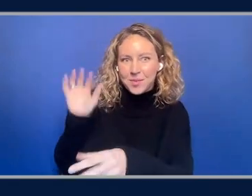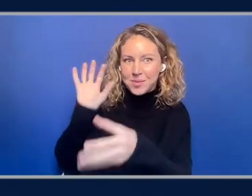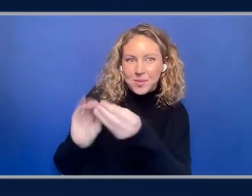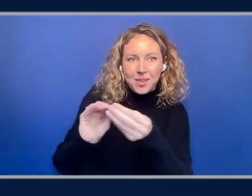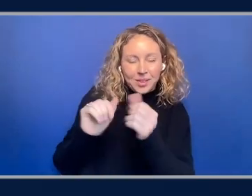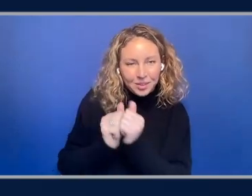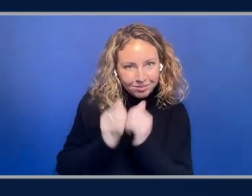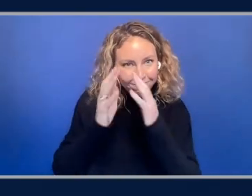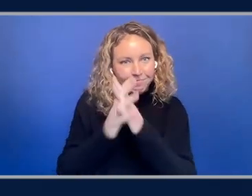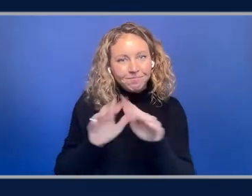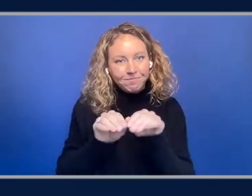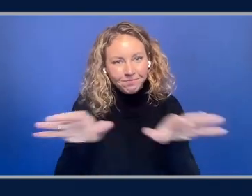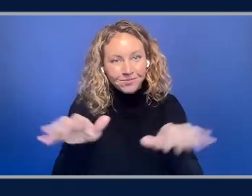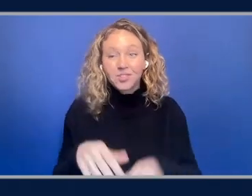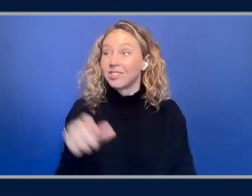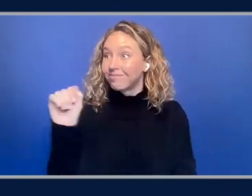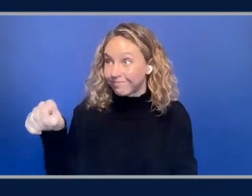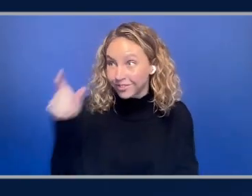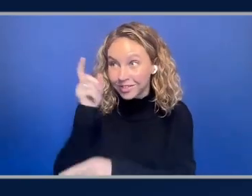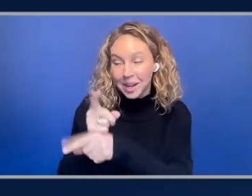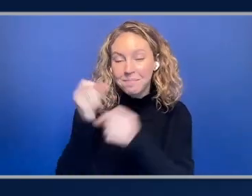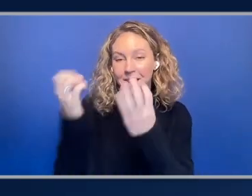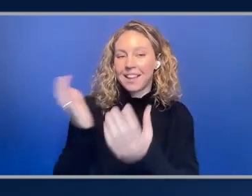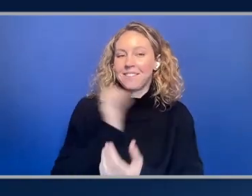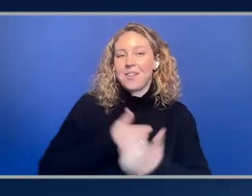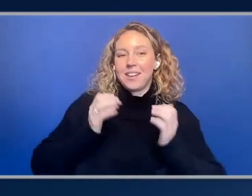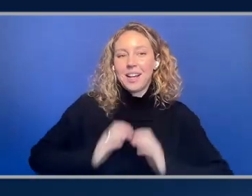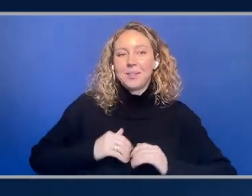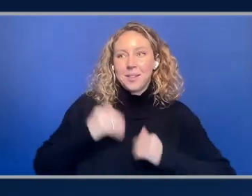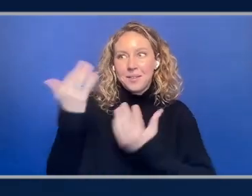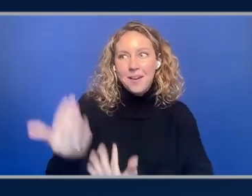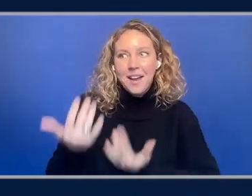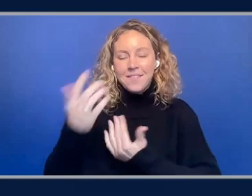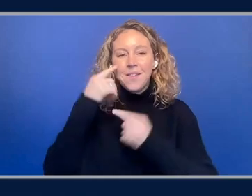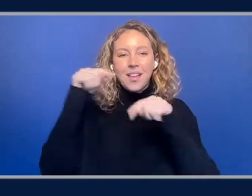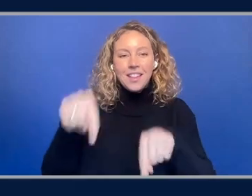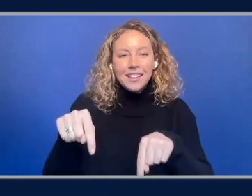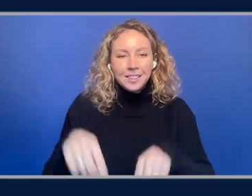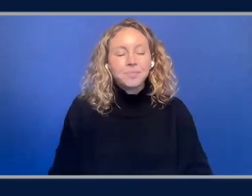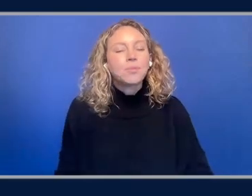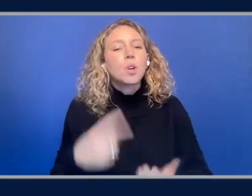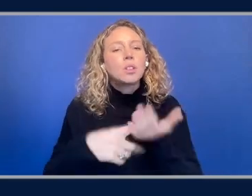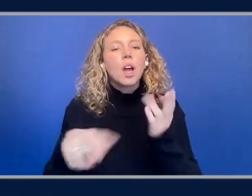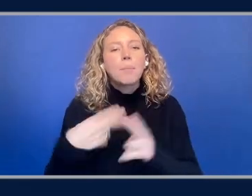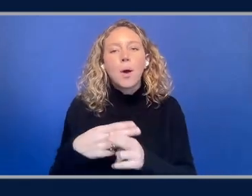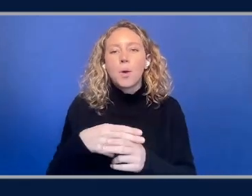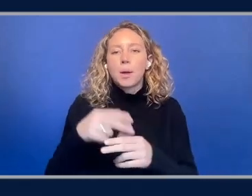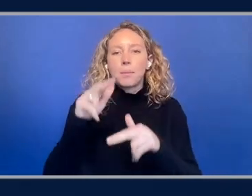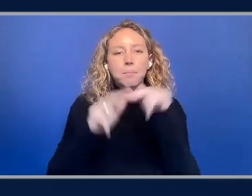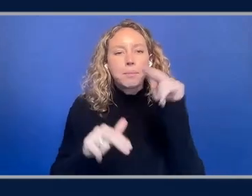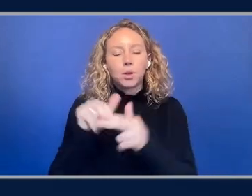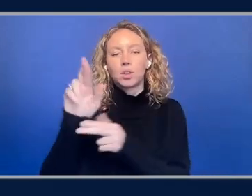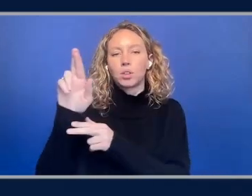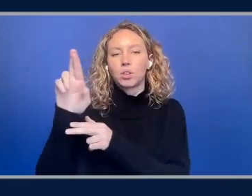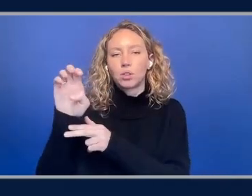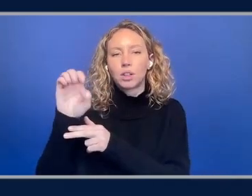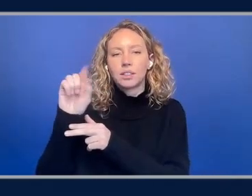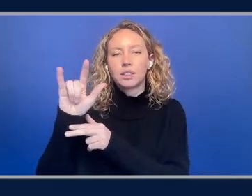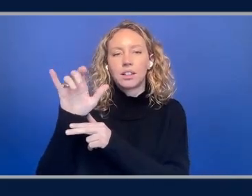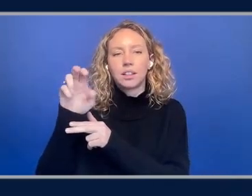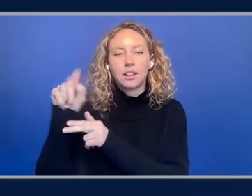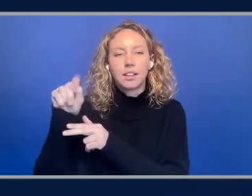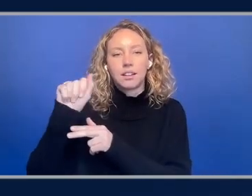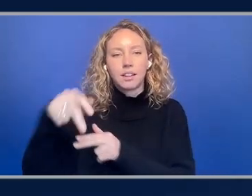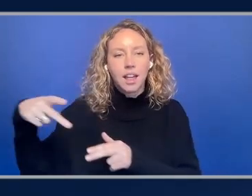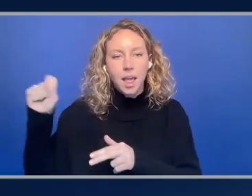our customers been waiting for this. Yeah, good. So we're going to talk about building resilient apps with Amazon Yes, that's right. MemoryDB multi-region feature.